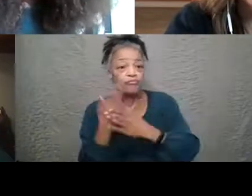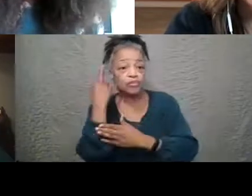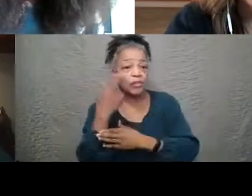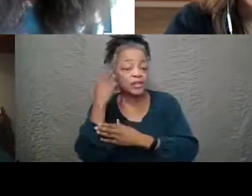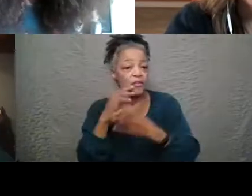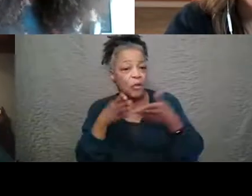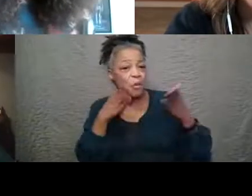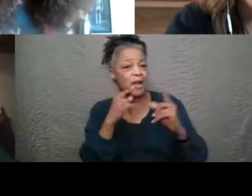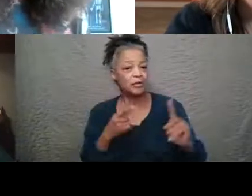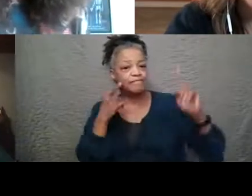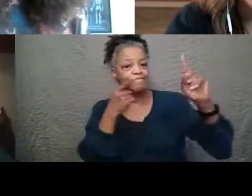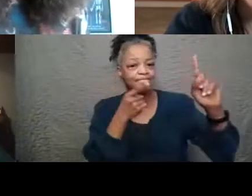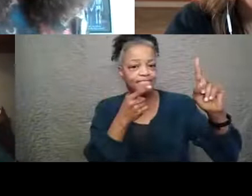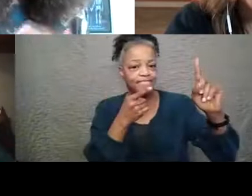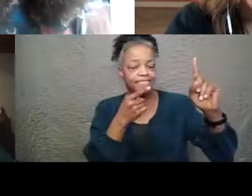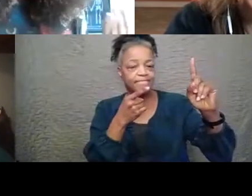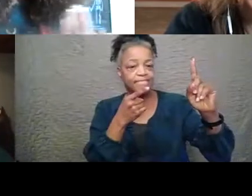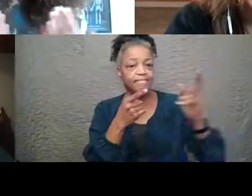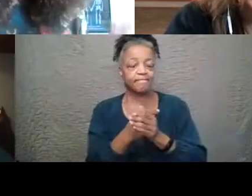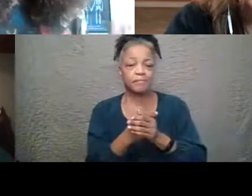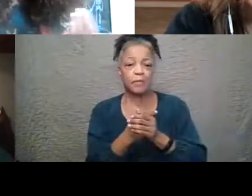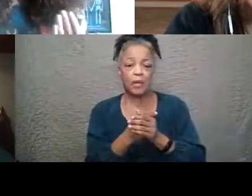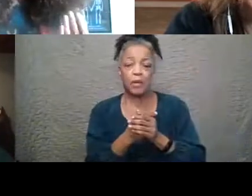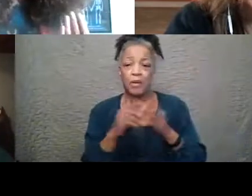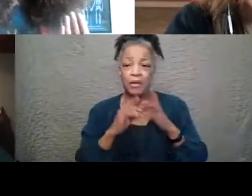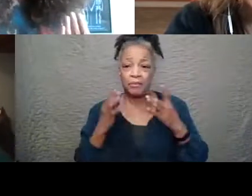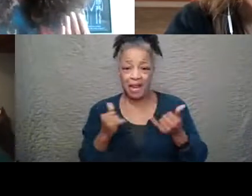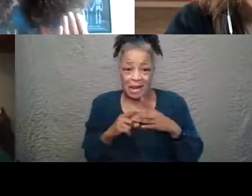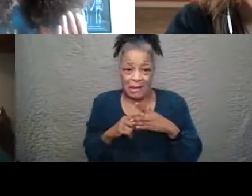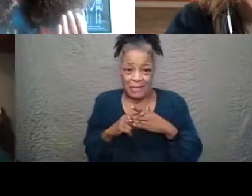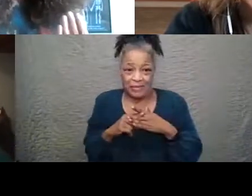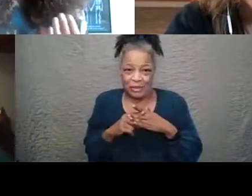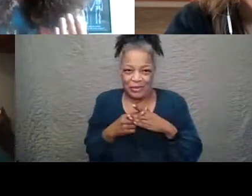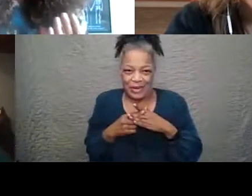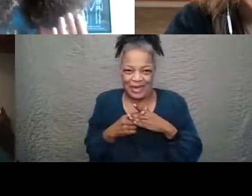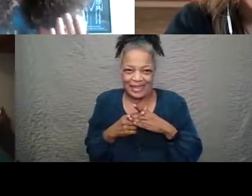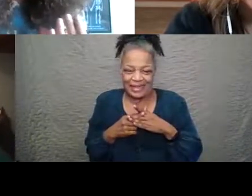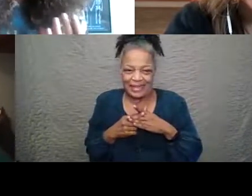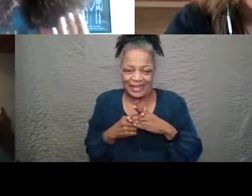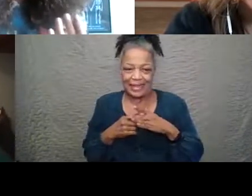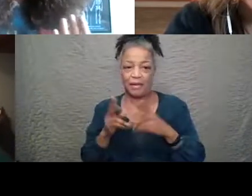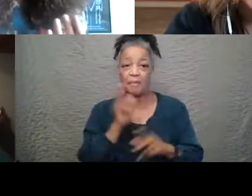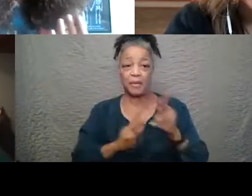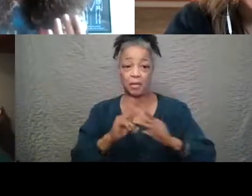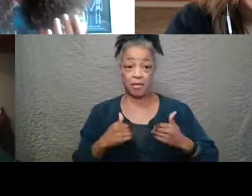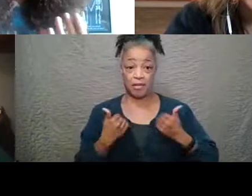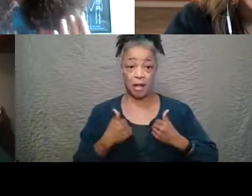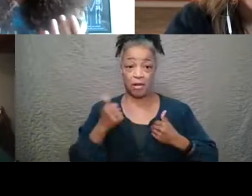What we are standing on the precipice of is people that are younger than